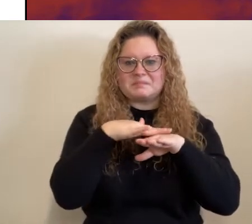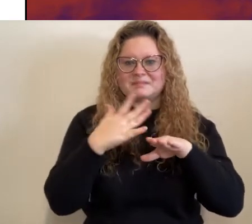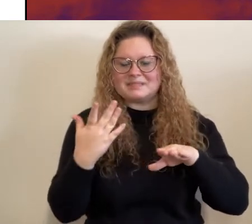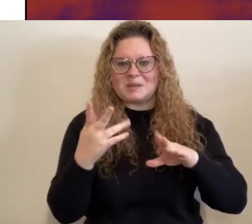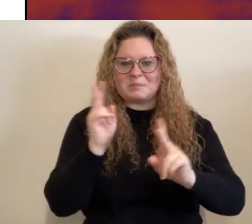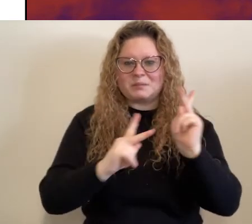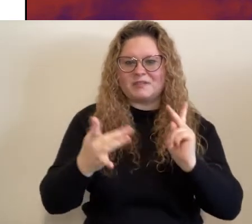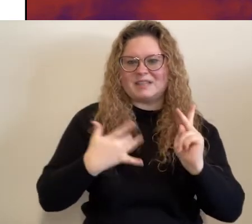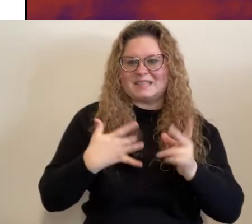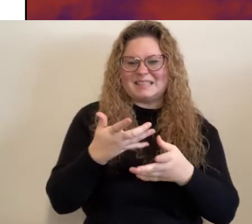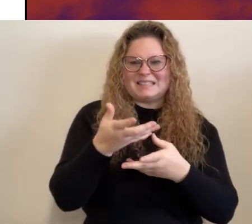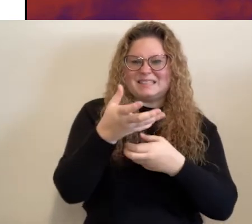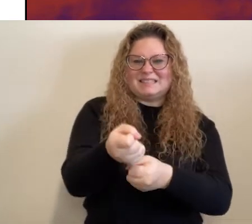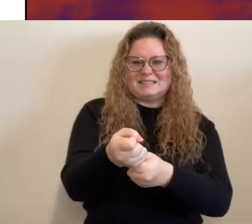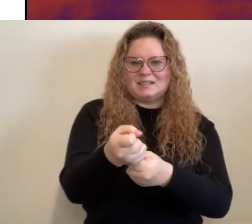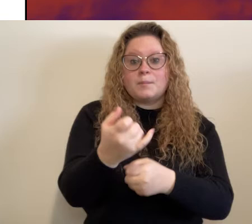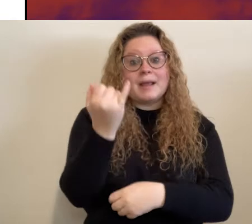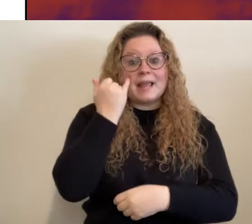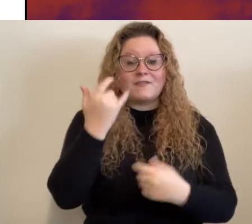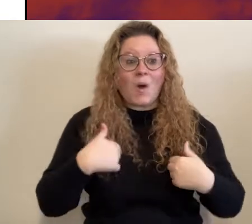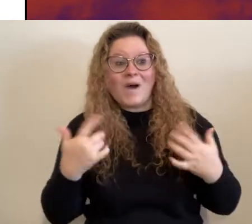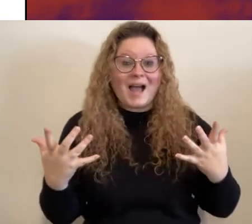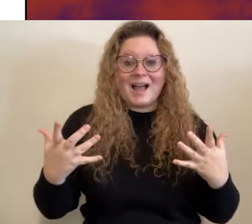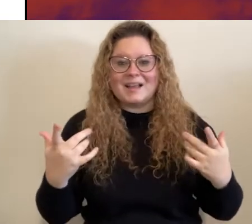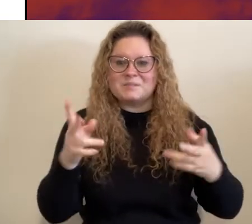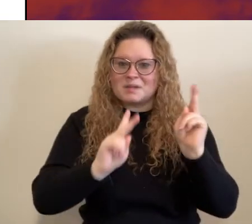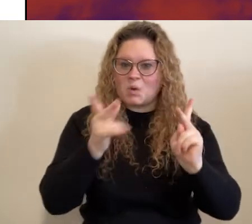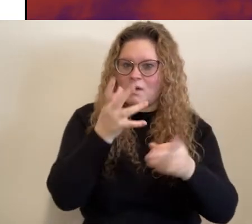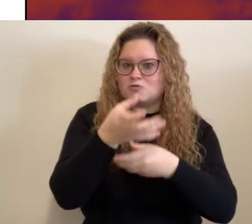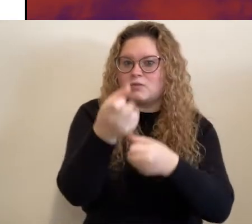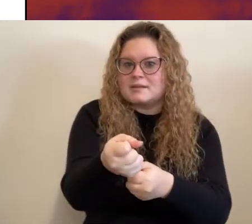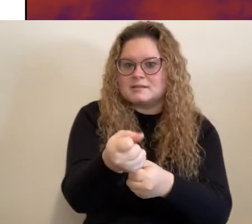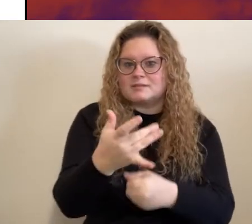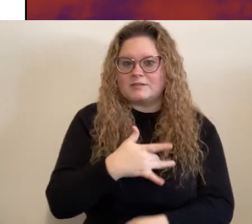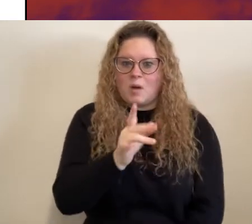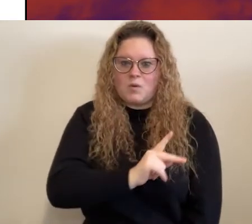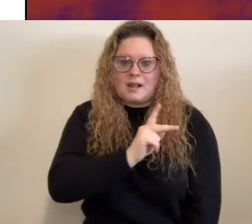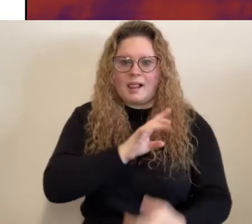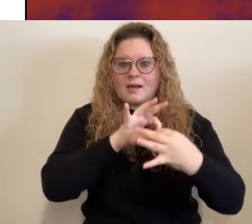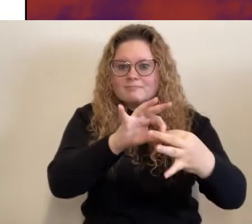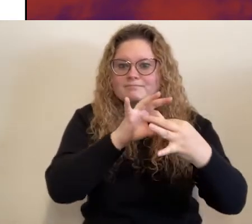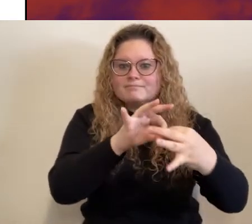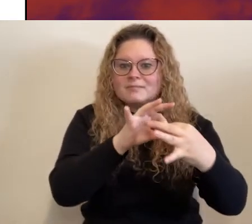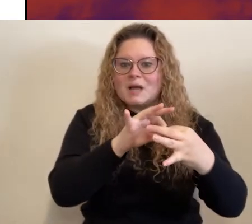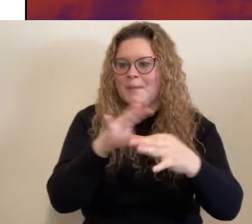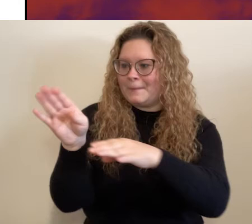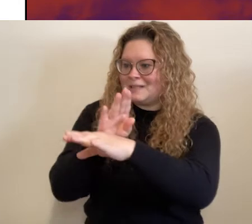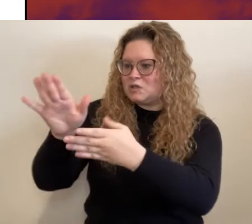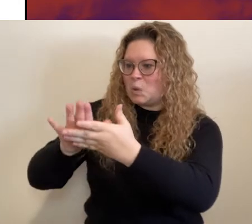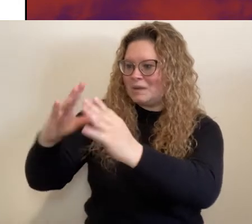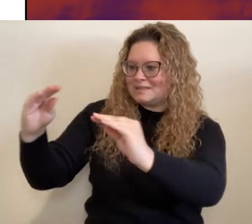the people with the most personalities, but then we're taught to not put the personality. So and I'm like, what? That doesn't even make any sense, guys.